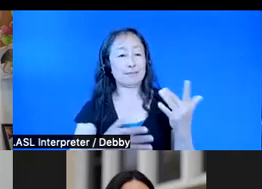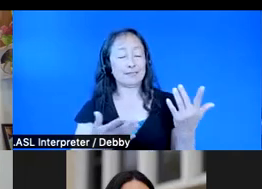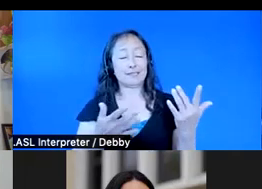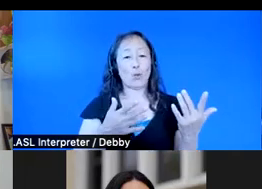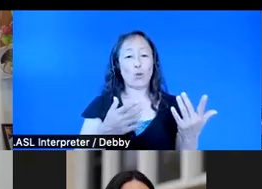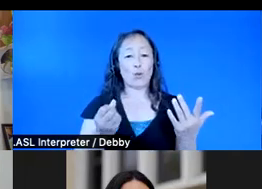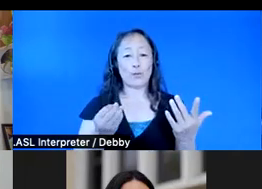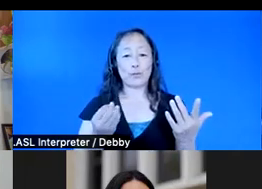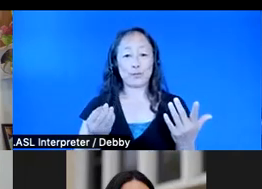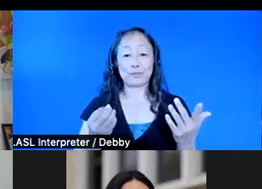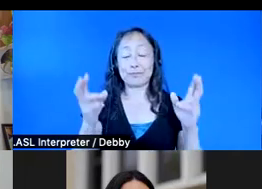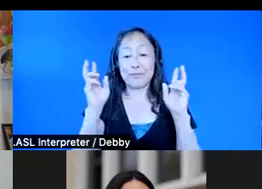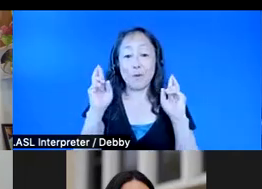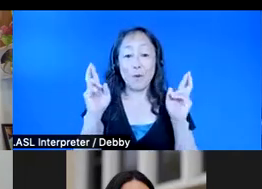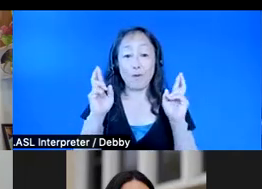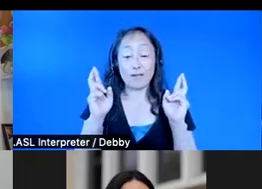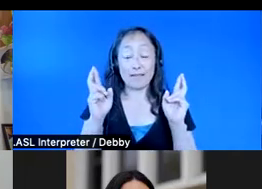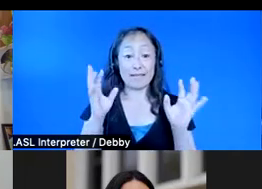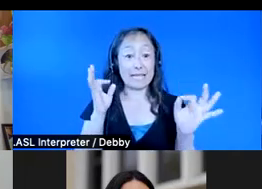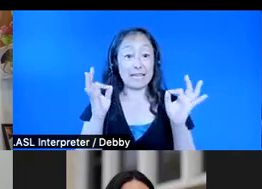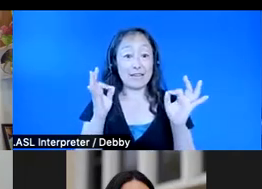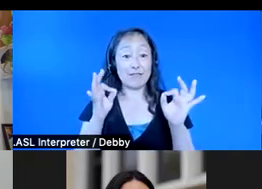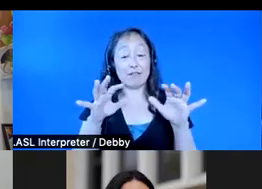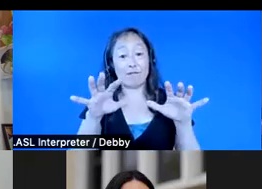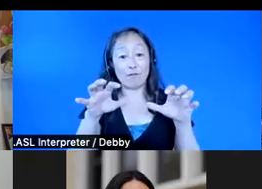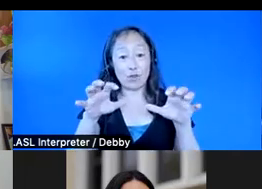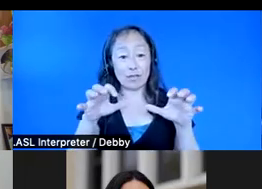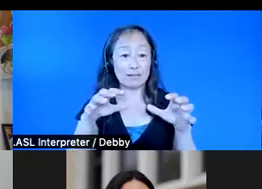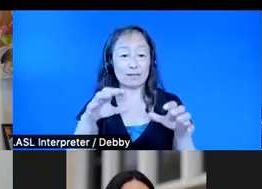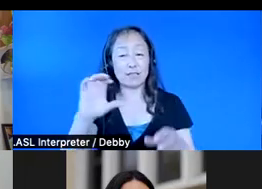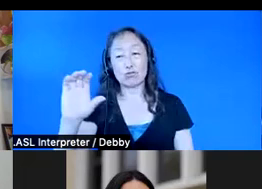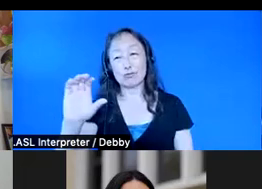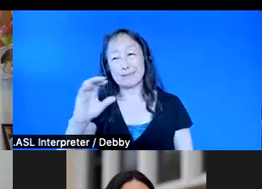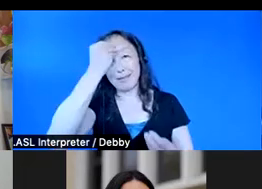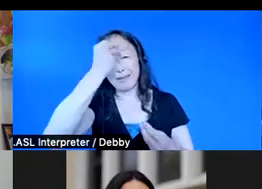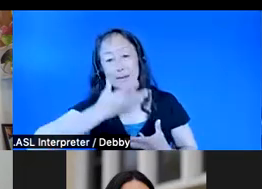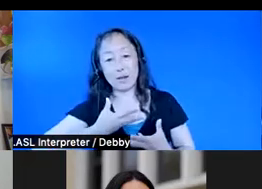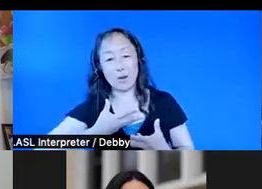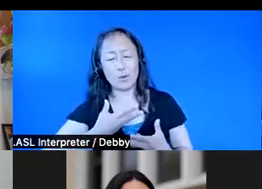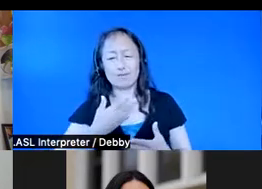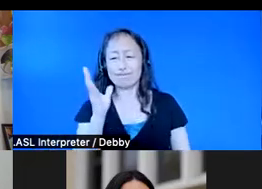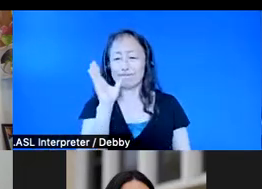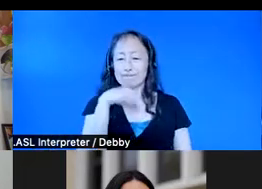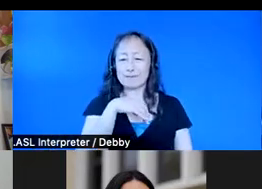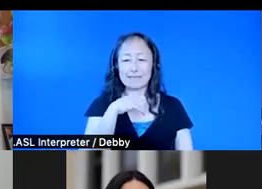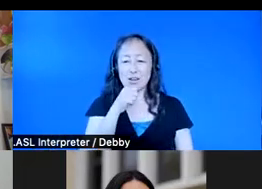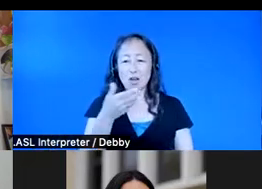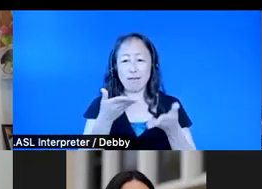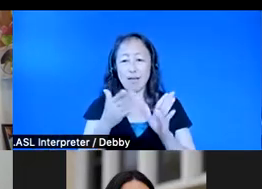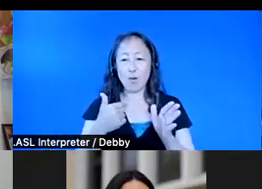so hopefully if it gets glitchy, Christine, you'll have to let me know. It's not letting me